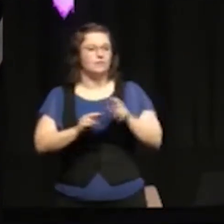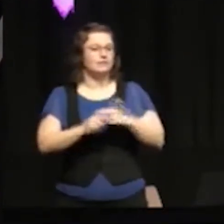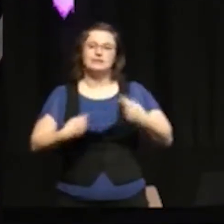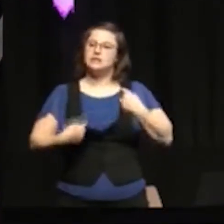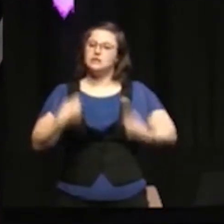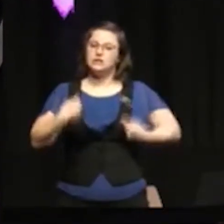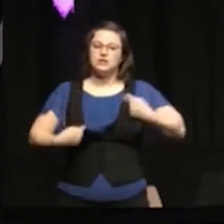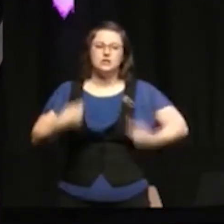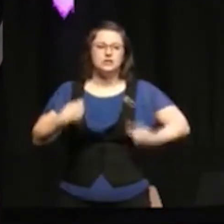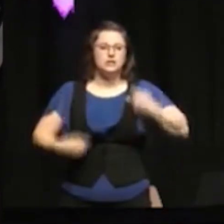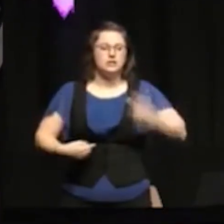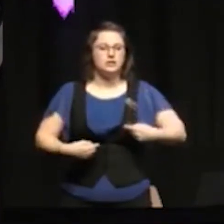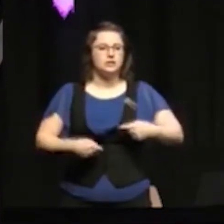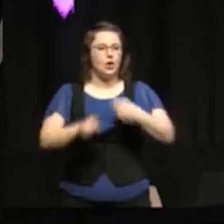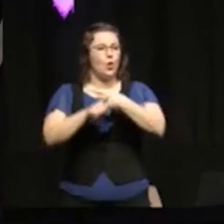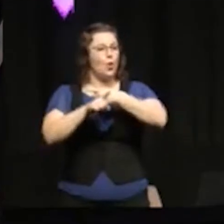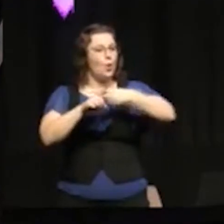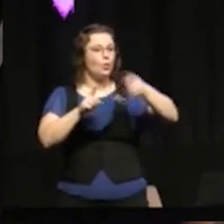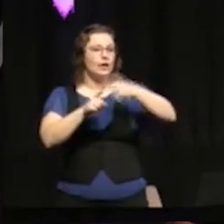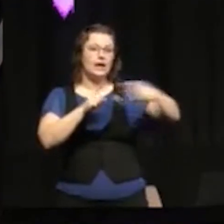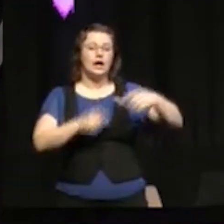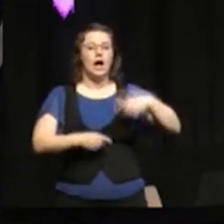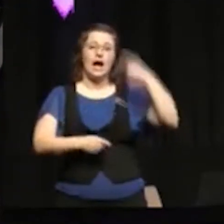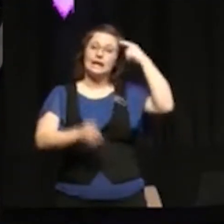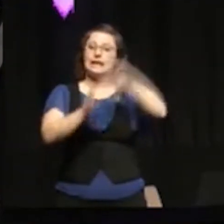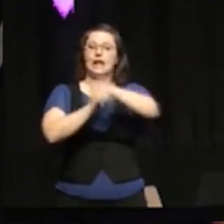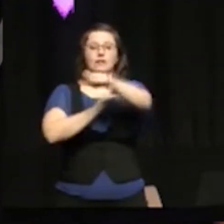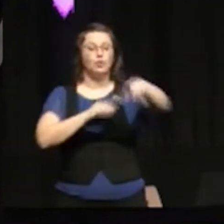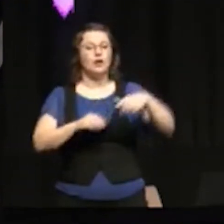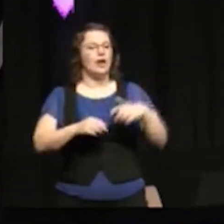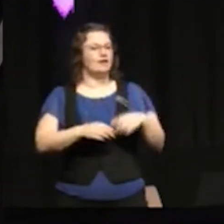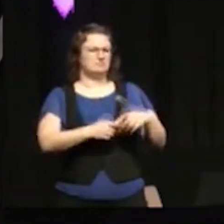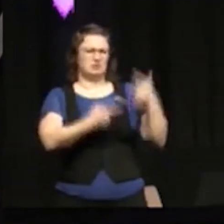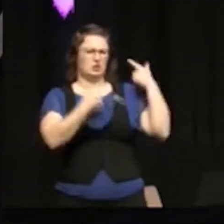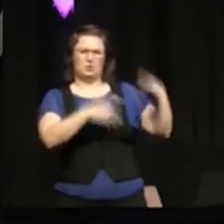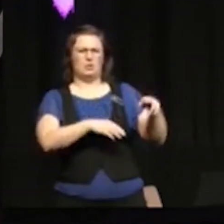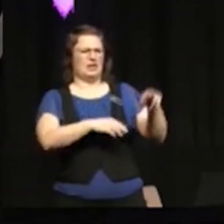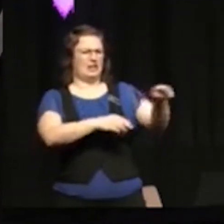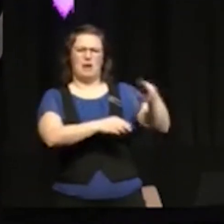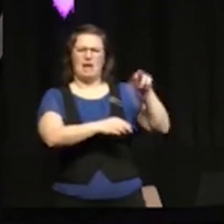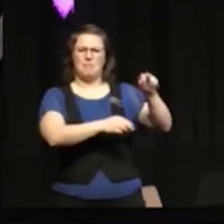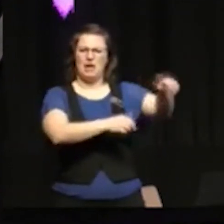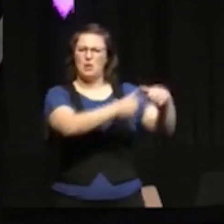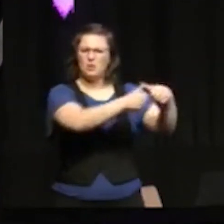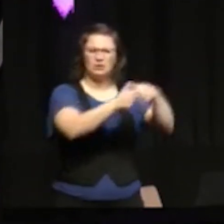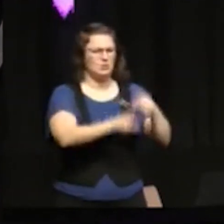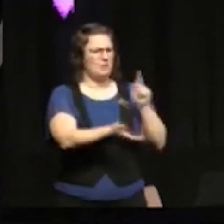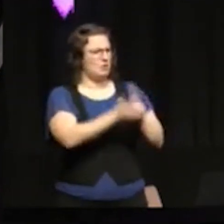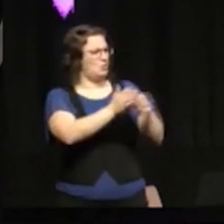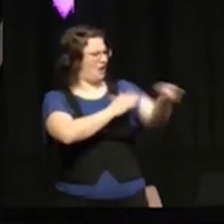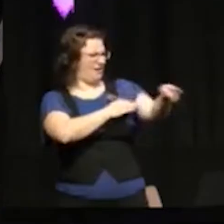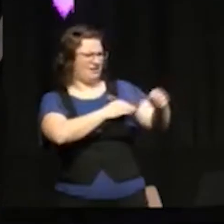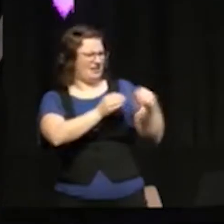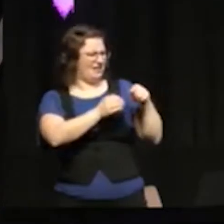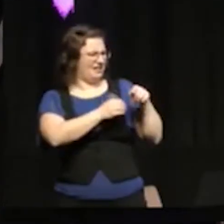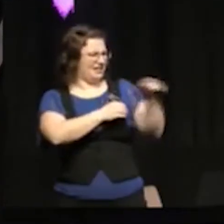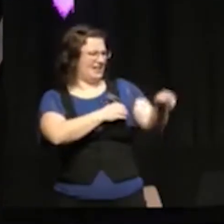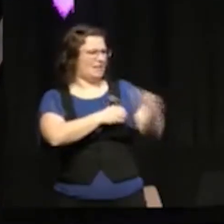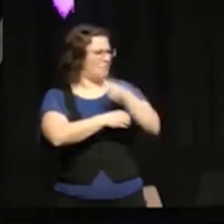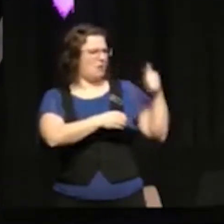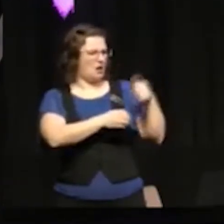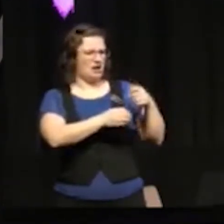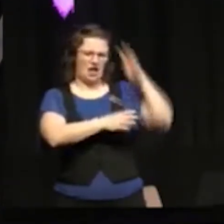angry, more angry from any other fanatics even. Intellectuals, they start to not believe organization, they are not start not